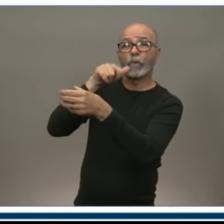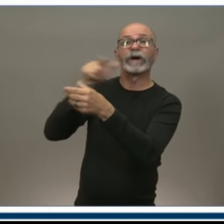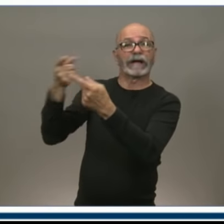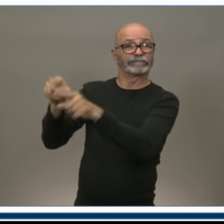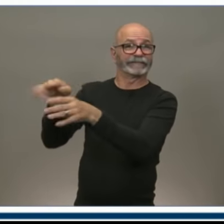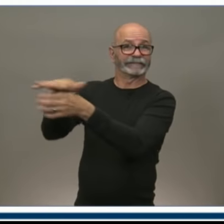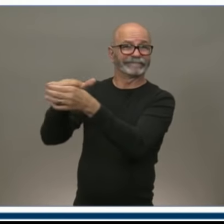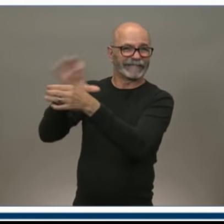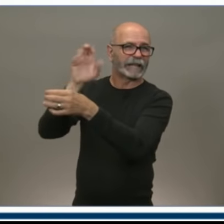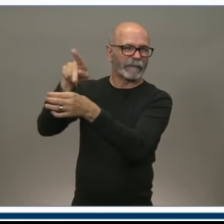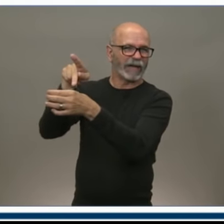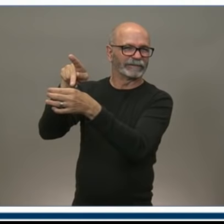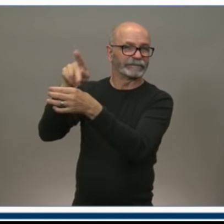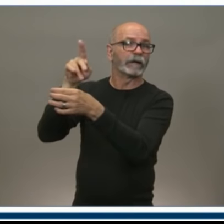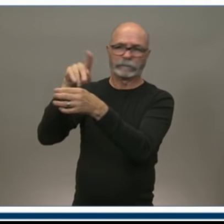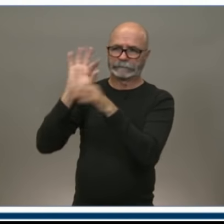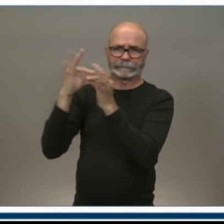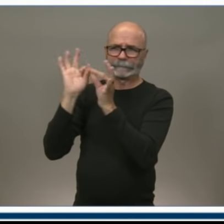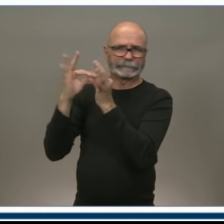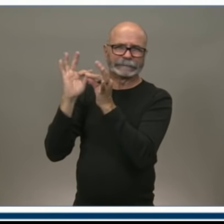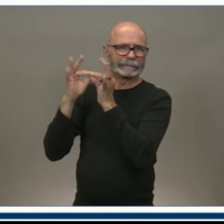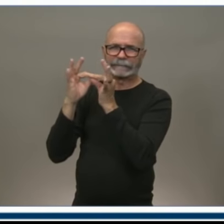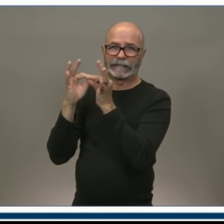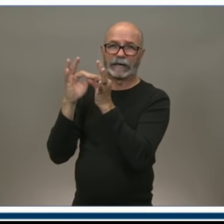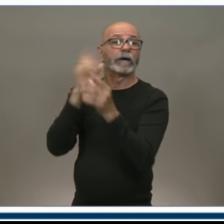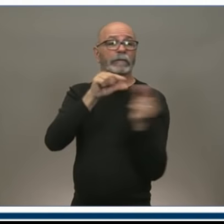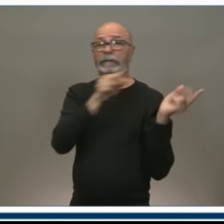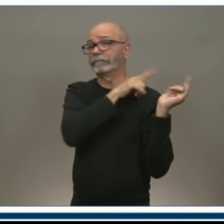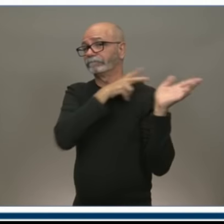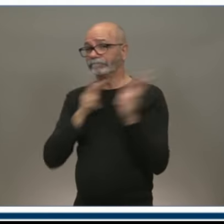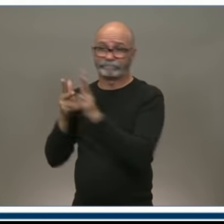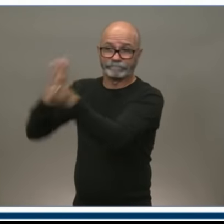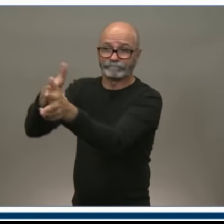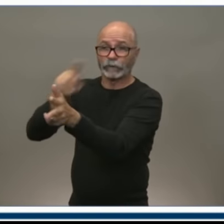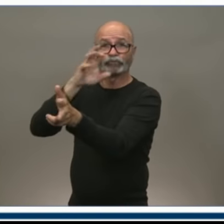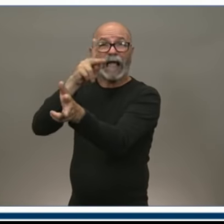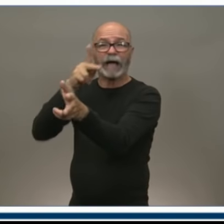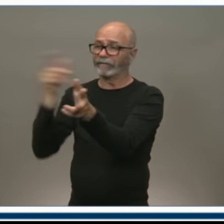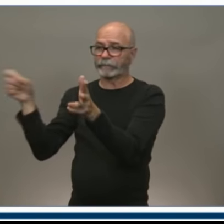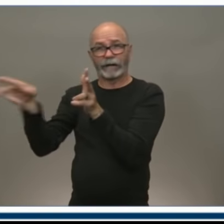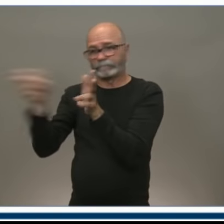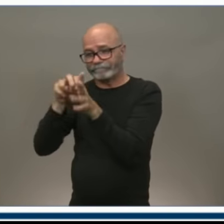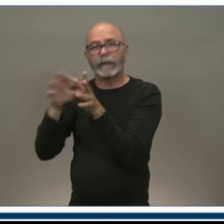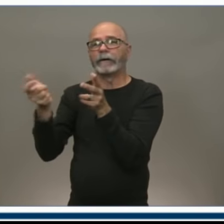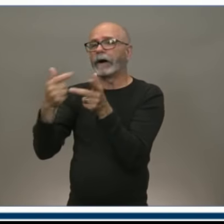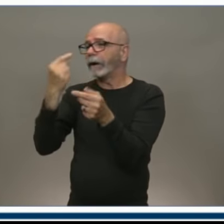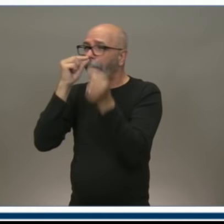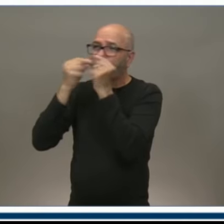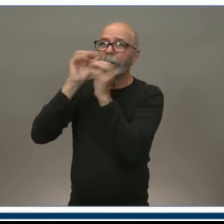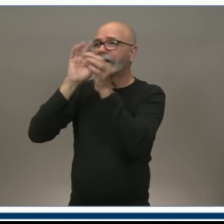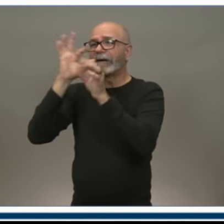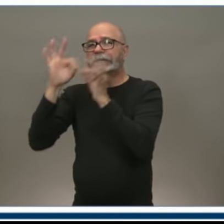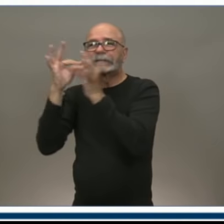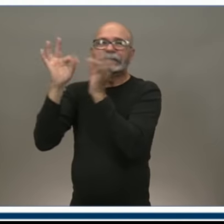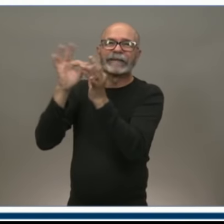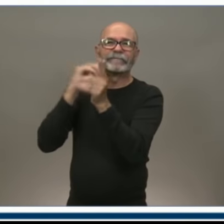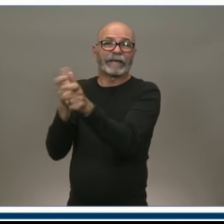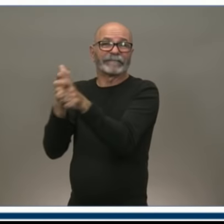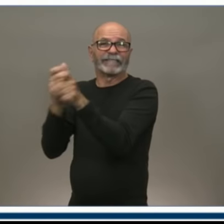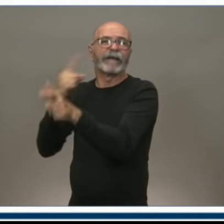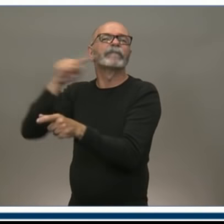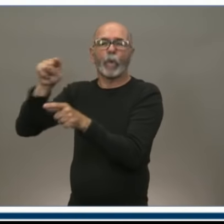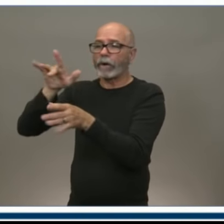testing more quickly and easily. And we put plans in place to stand up a temporary assessment center at a vacant retail